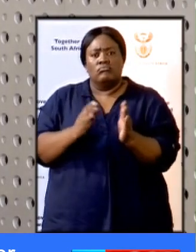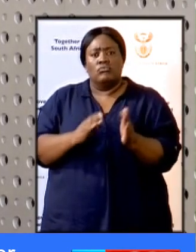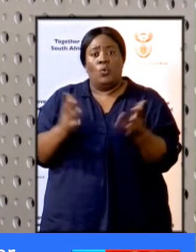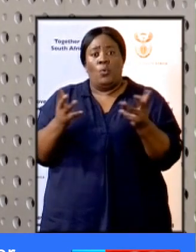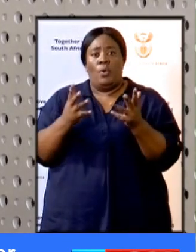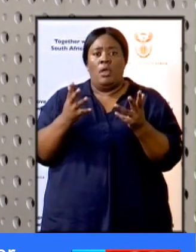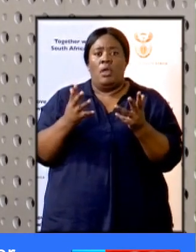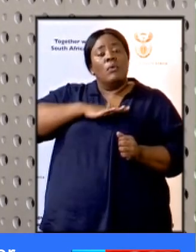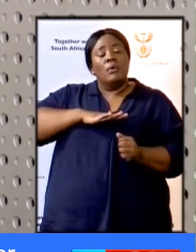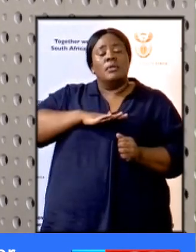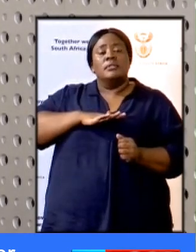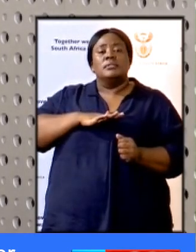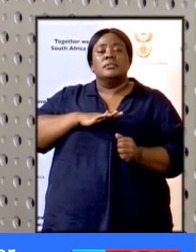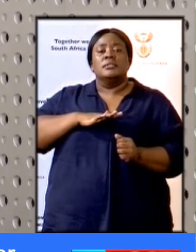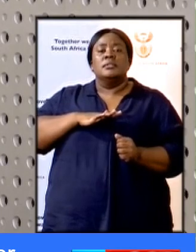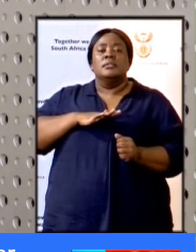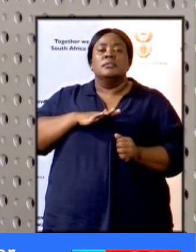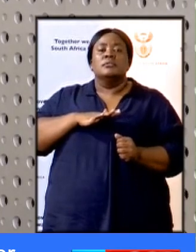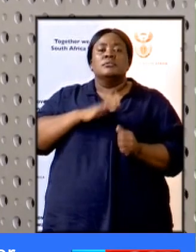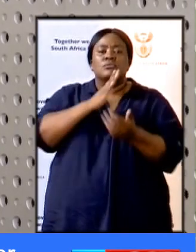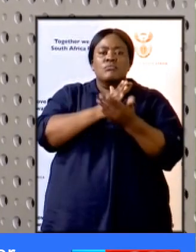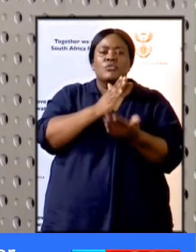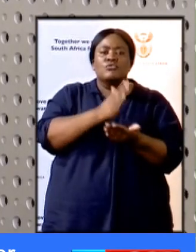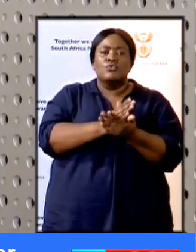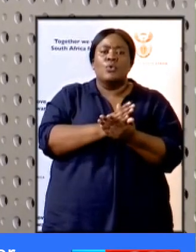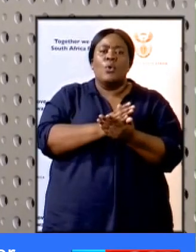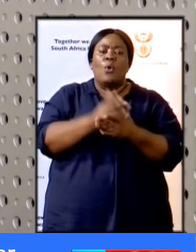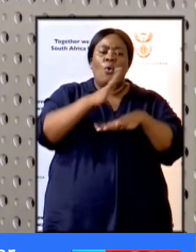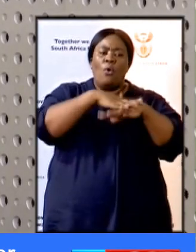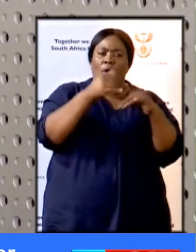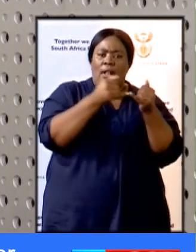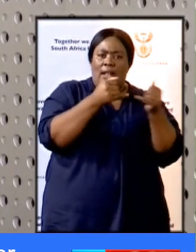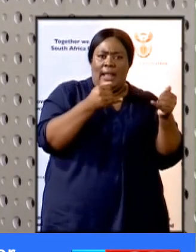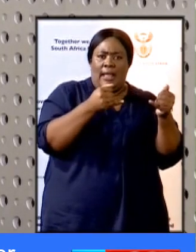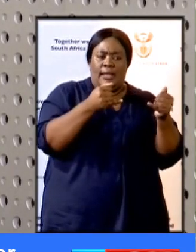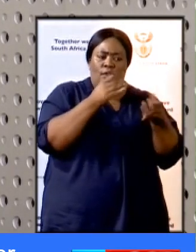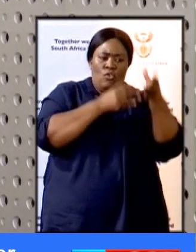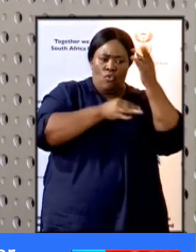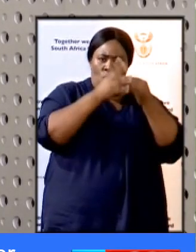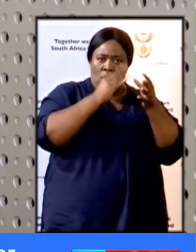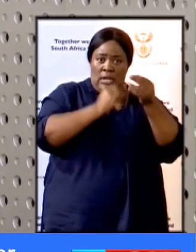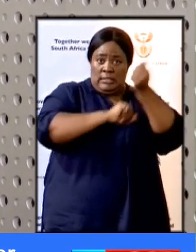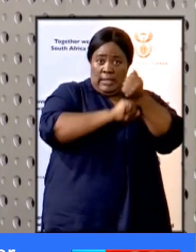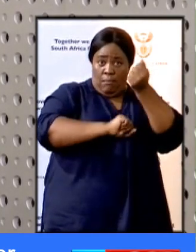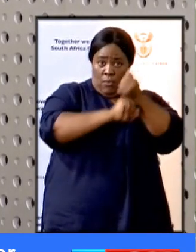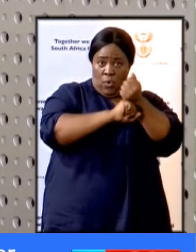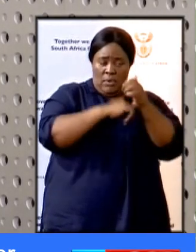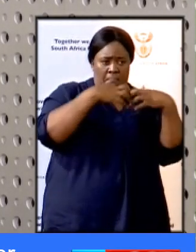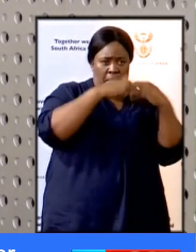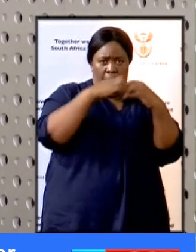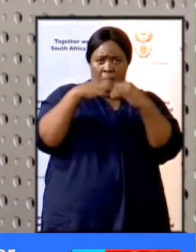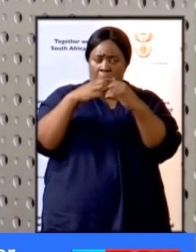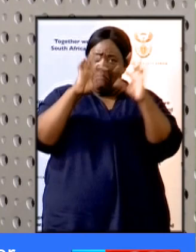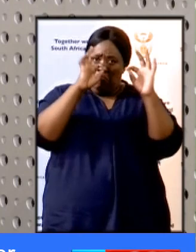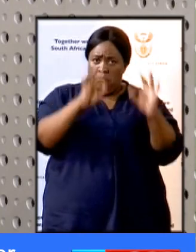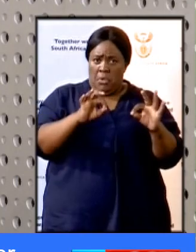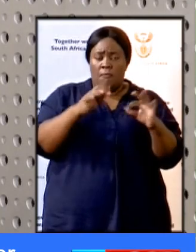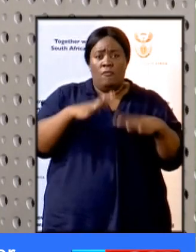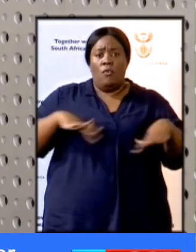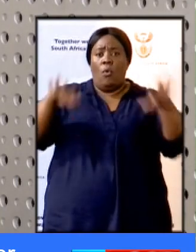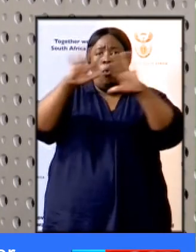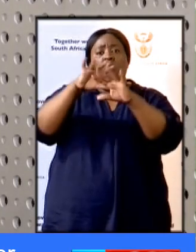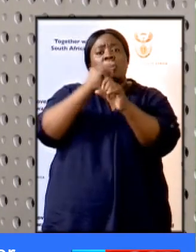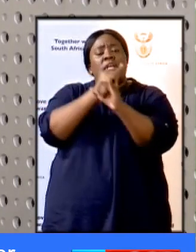appropriate remote learning support systems in place for all our institutions,